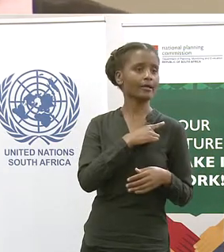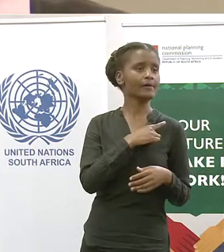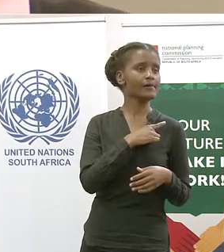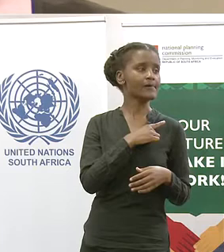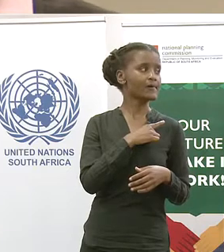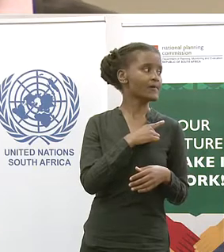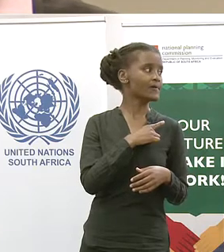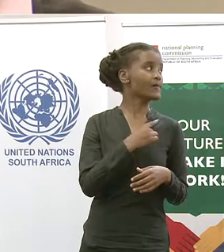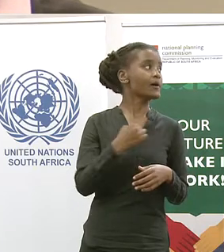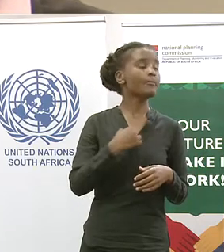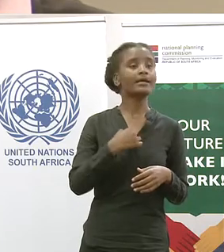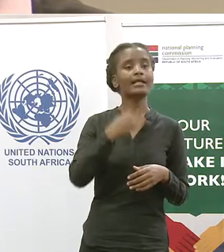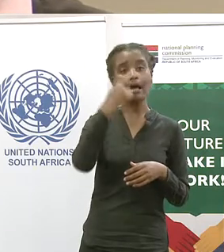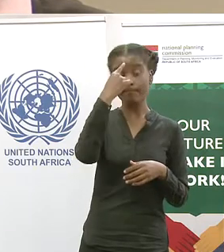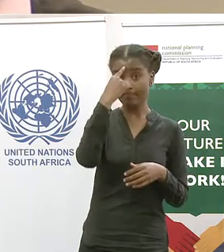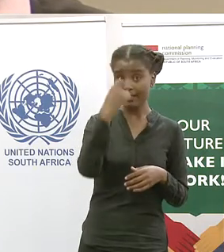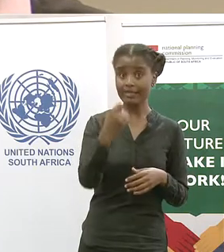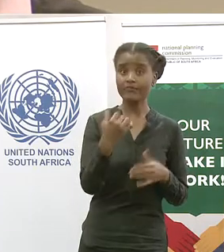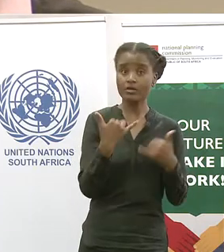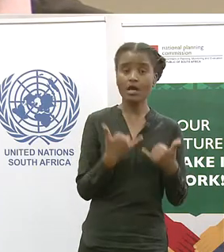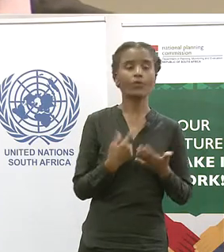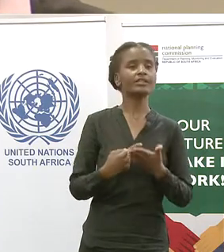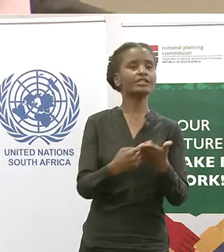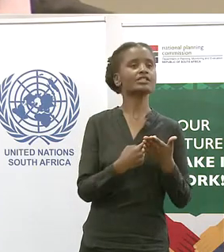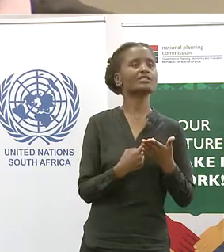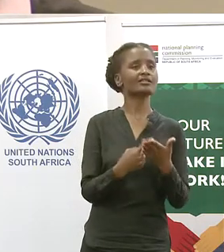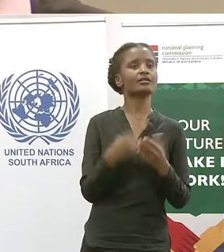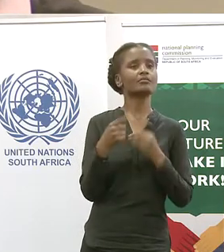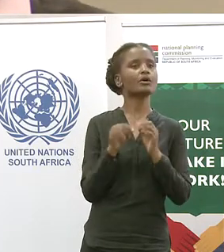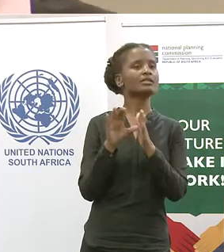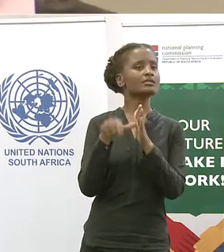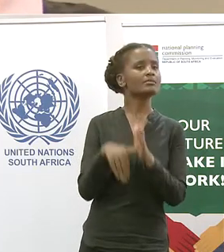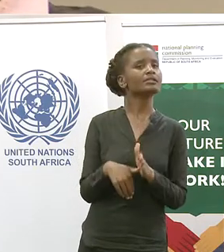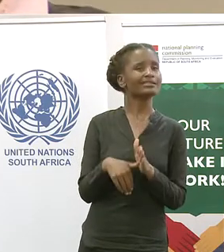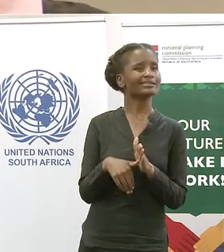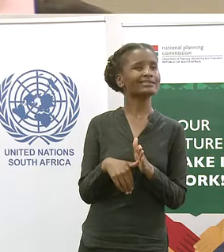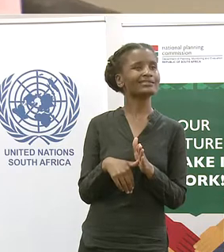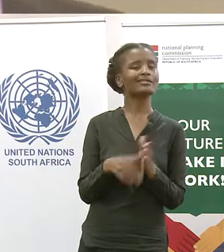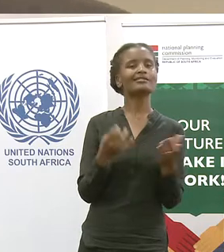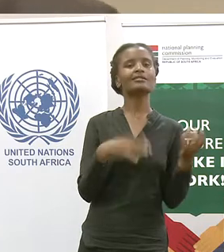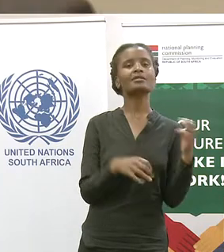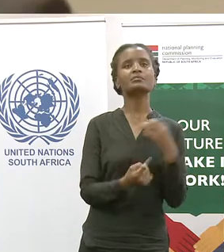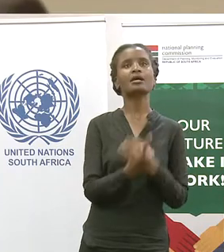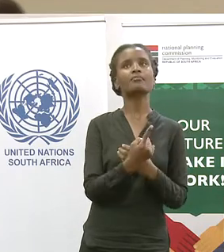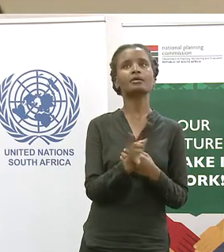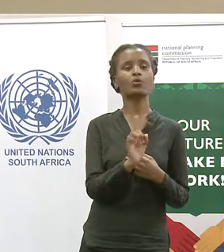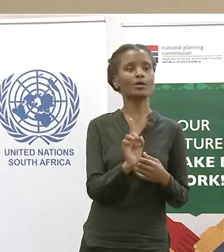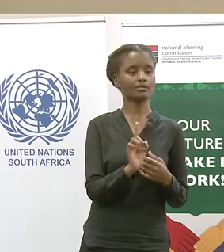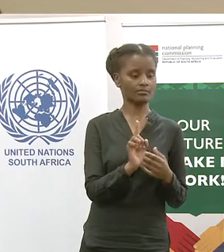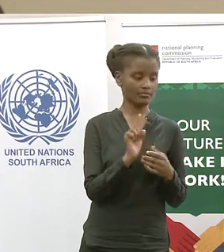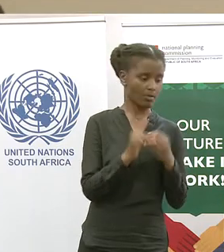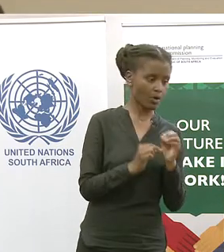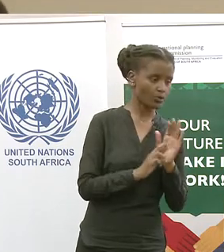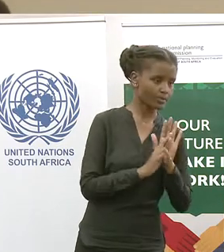I believe that the discourse that we are having around disability tends to not move beyond the